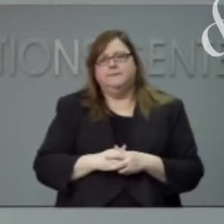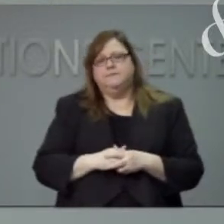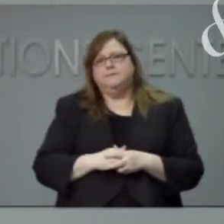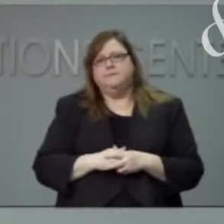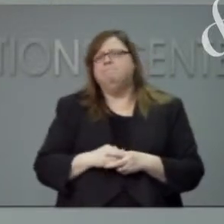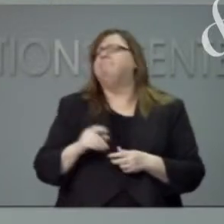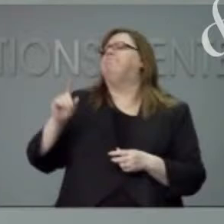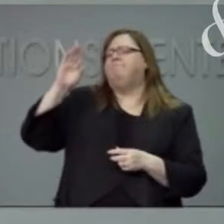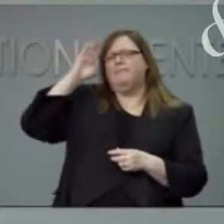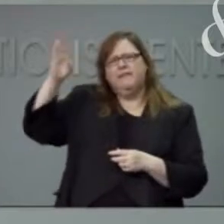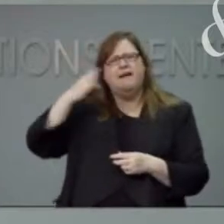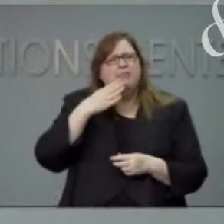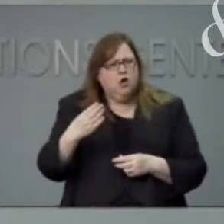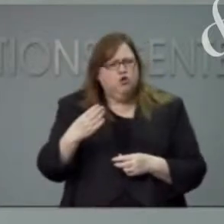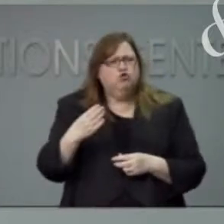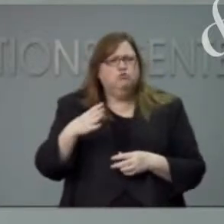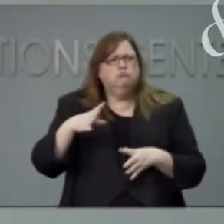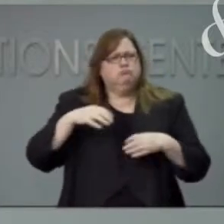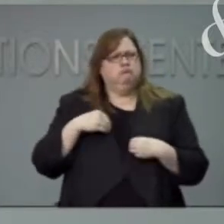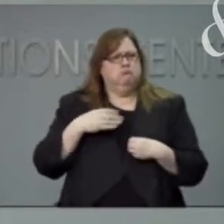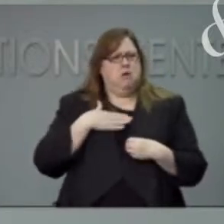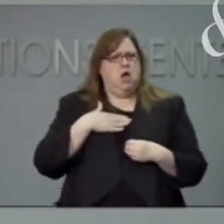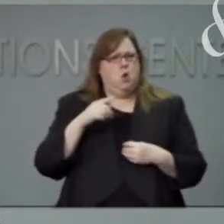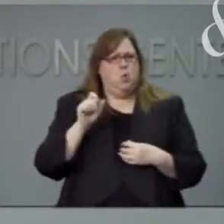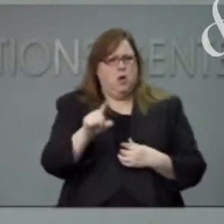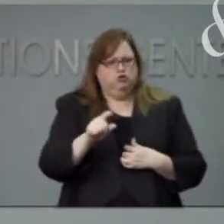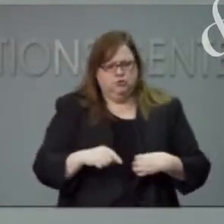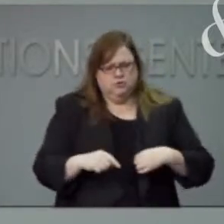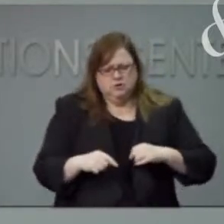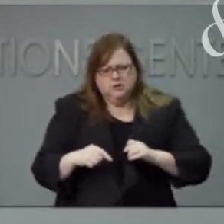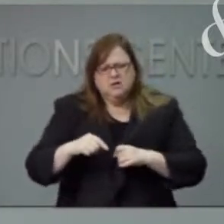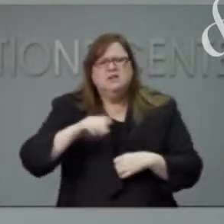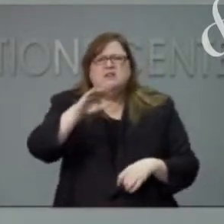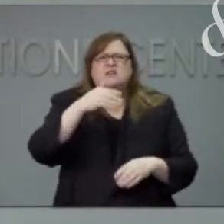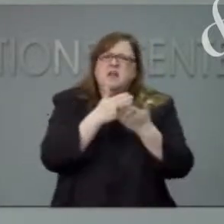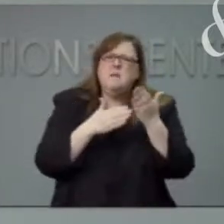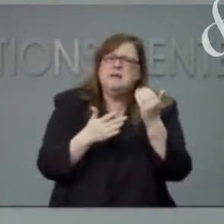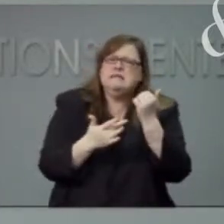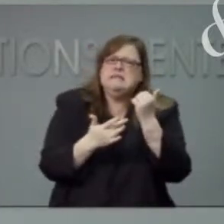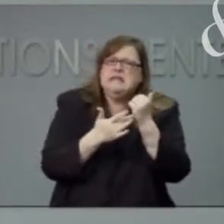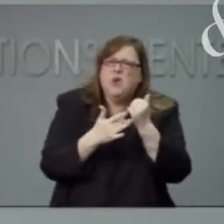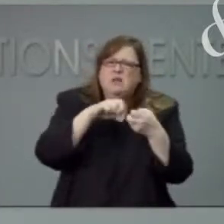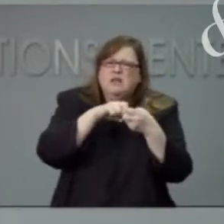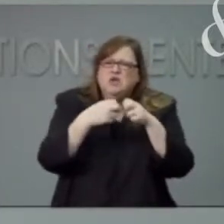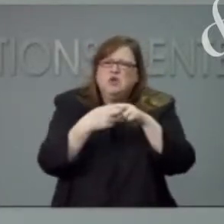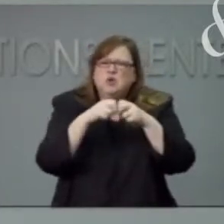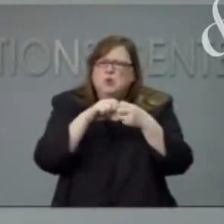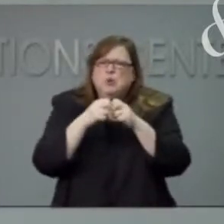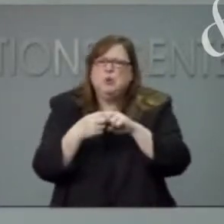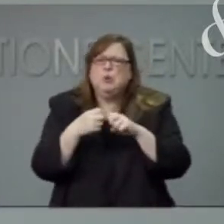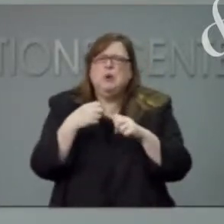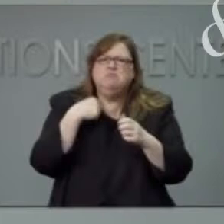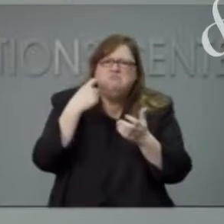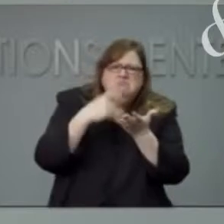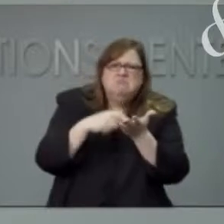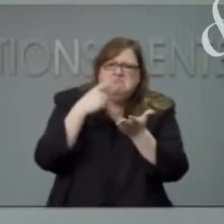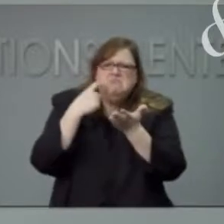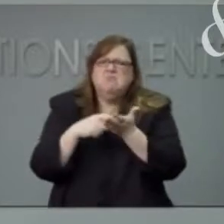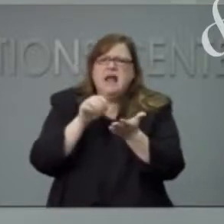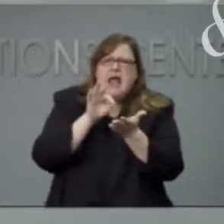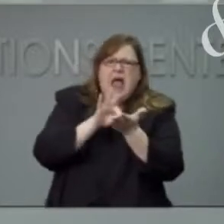I wanted to ask about the technical issues that led to some of the daily case counts being too low a couple times over the past